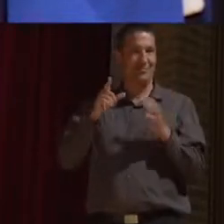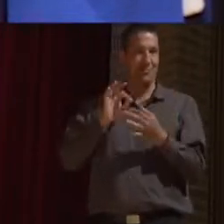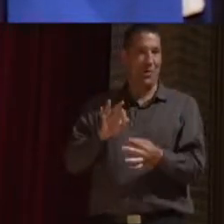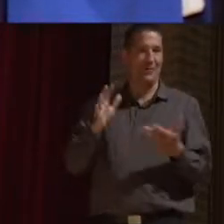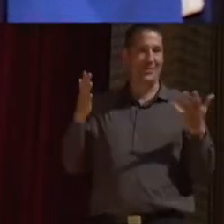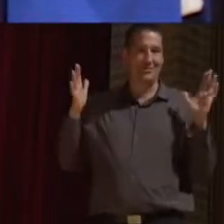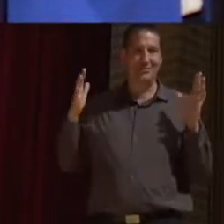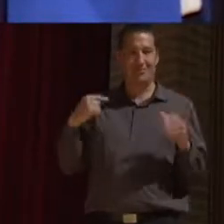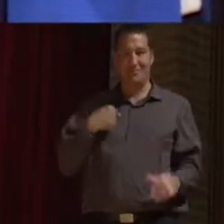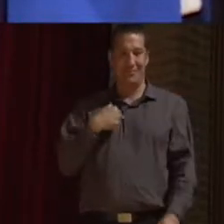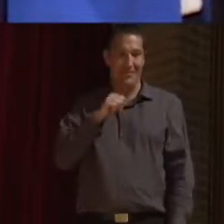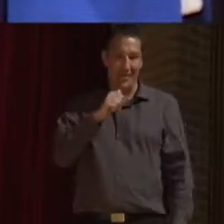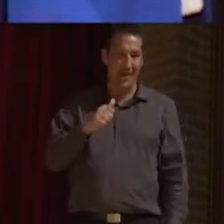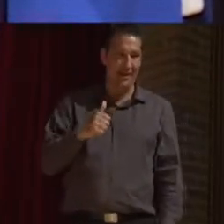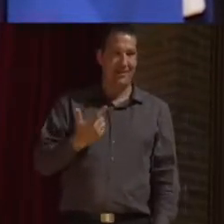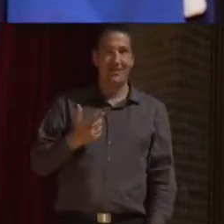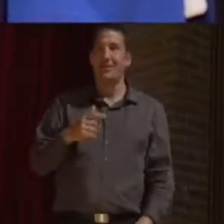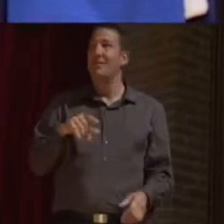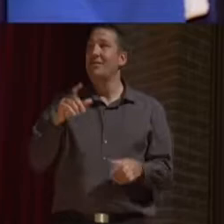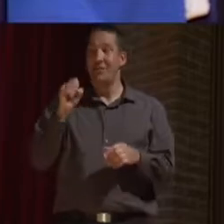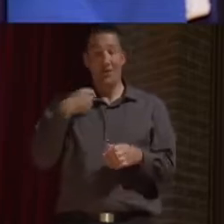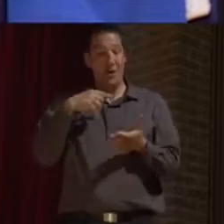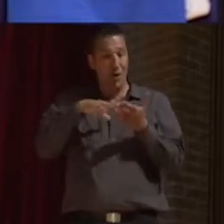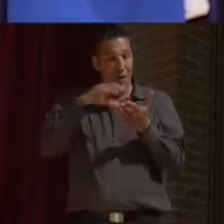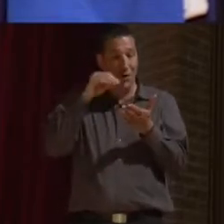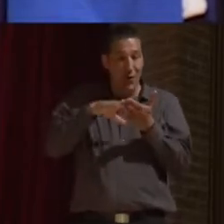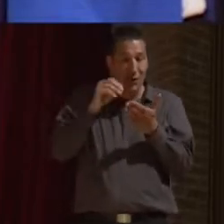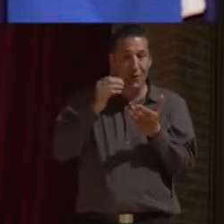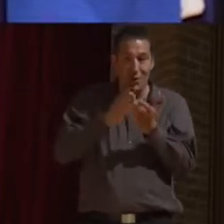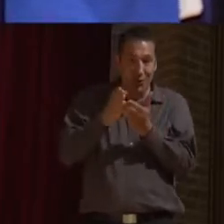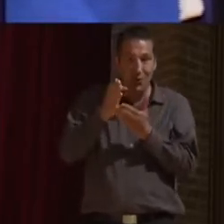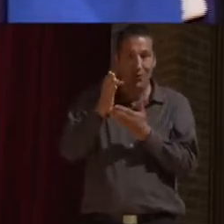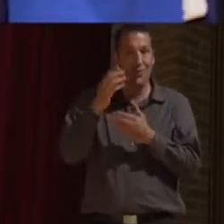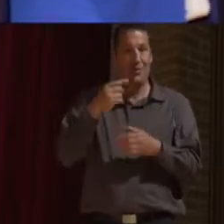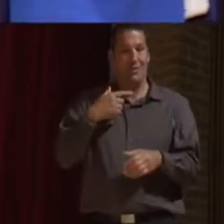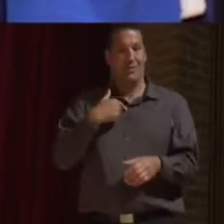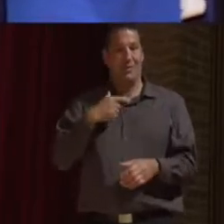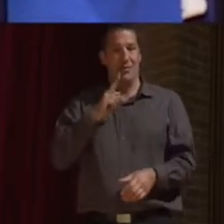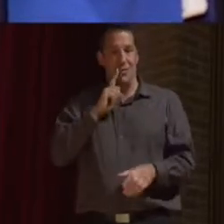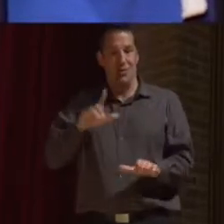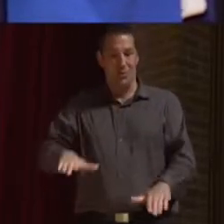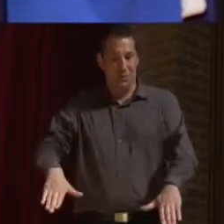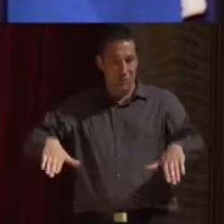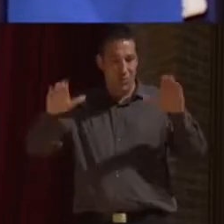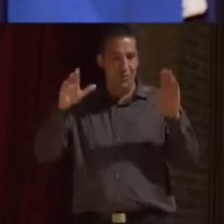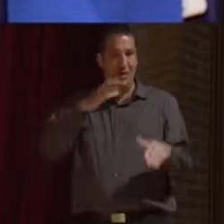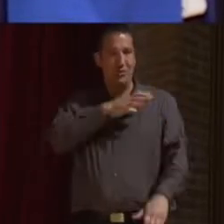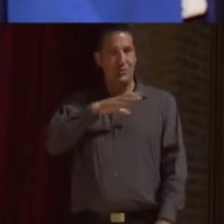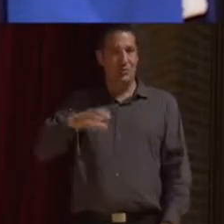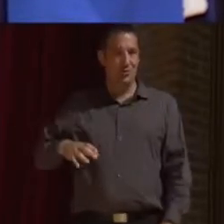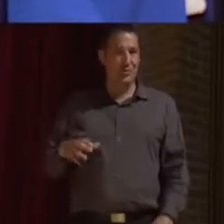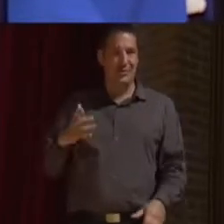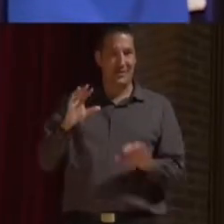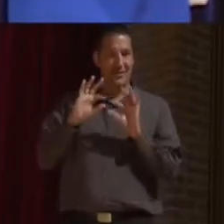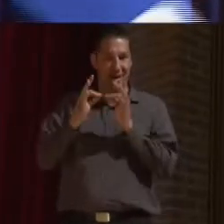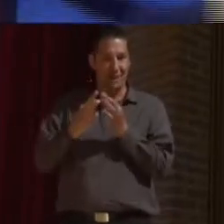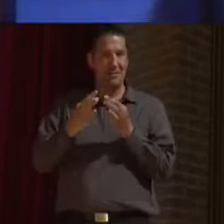lot. And growing up and being in a Christian household, that's what we've been taught. Nobody is perfect.